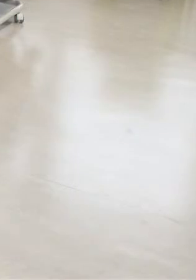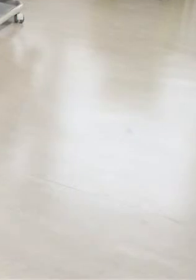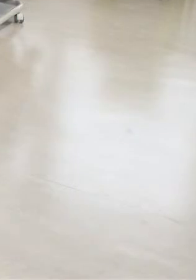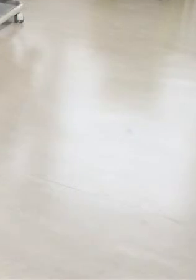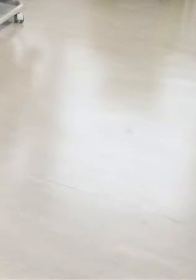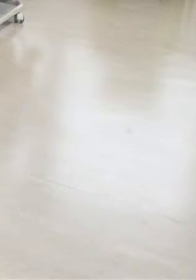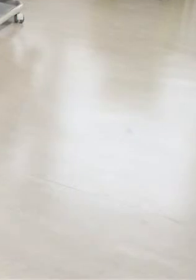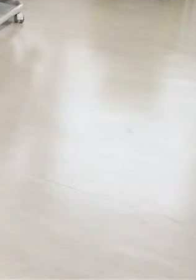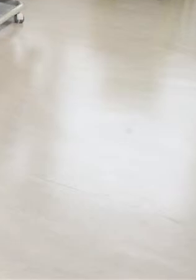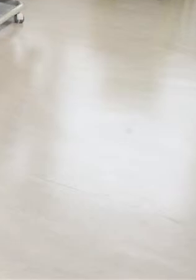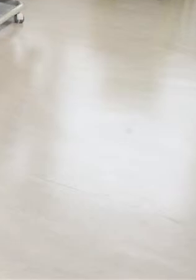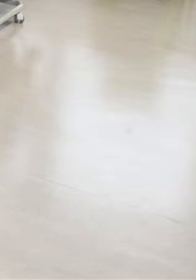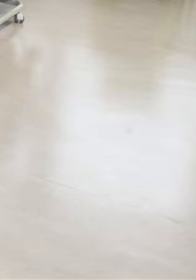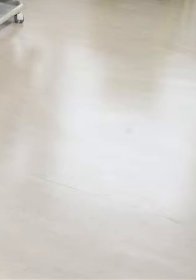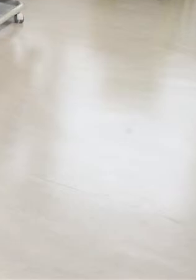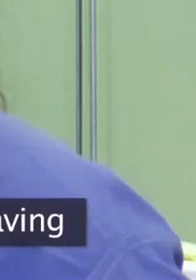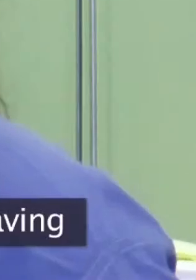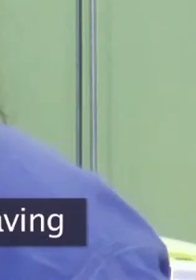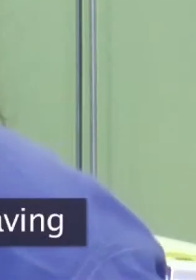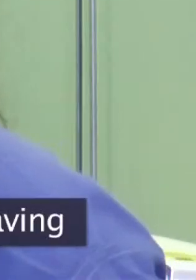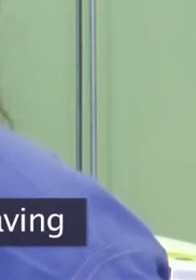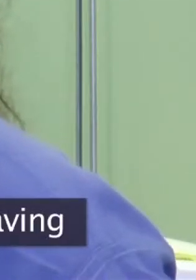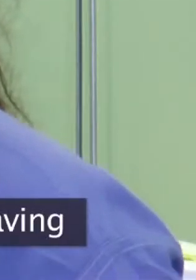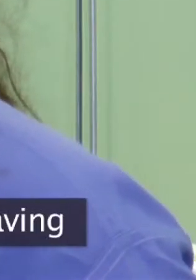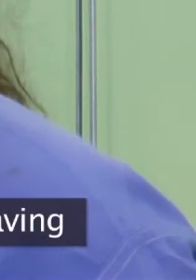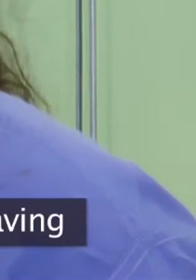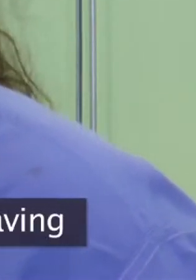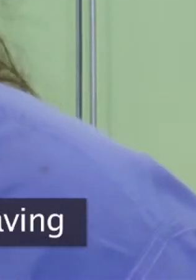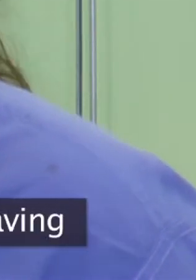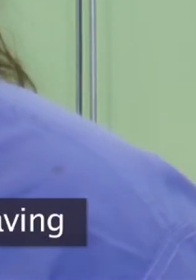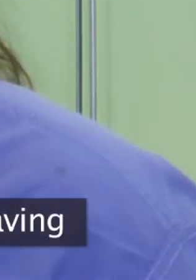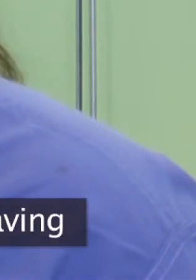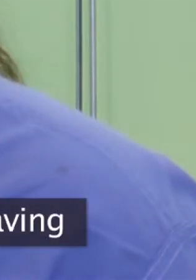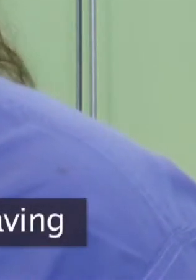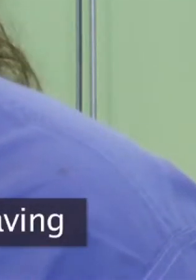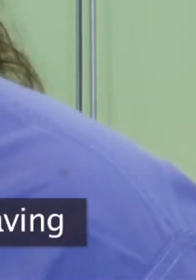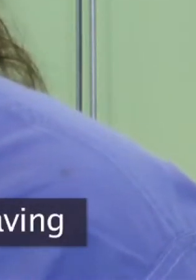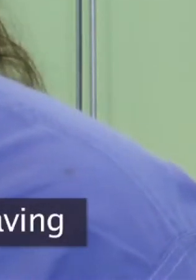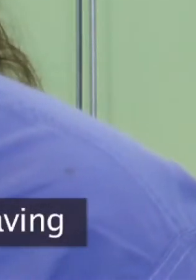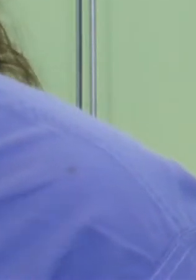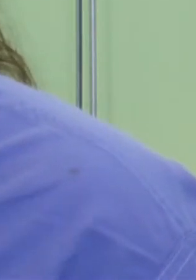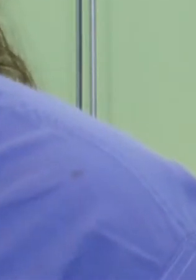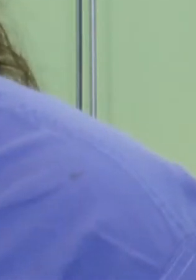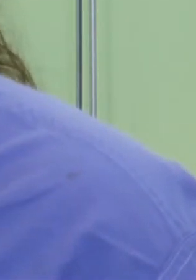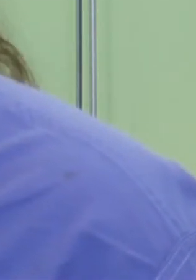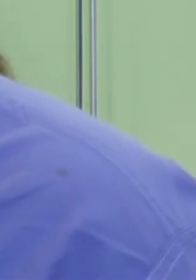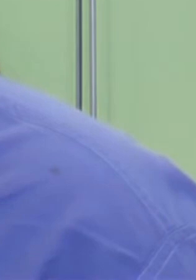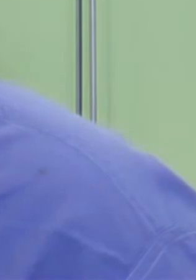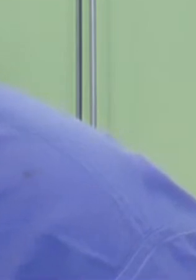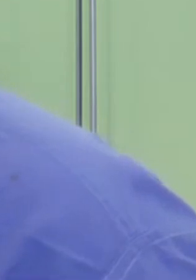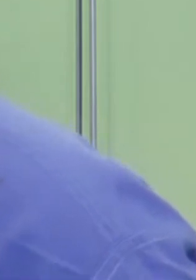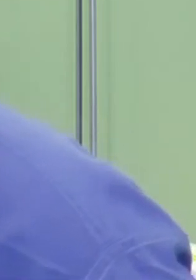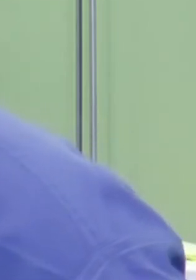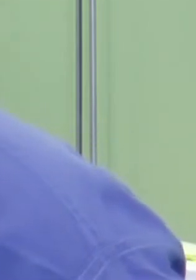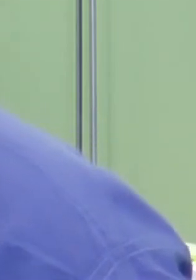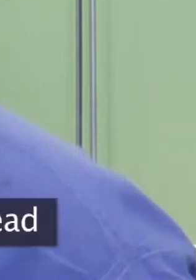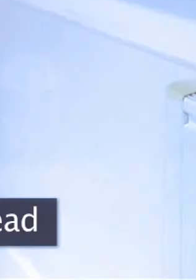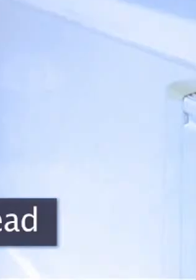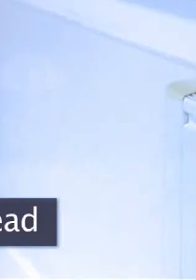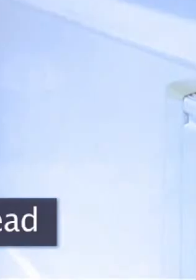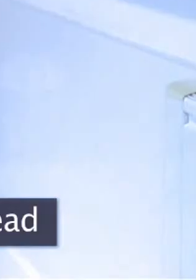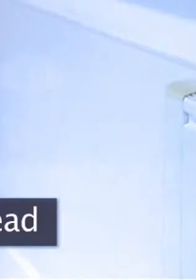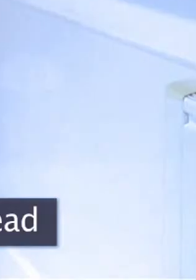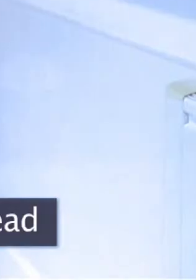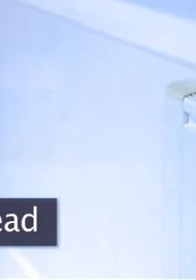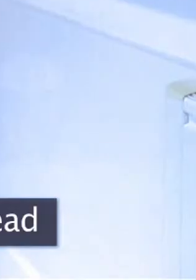up on Trinity Ward, which is our postnatal ward. The lady was quite anxious. She was going to be having an elective section the next day. I